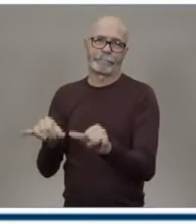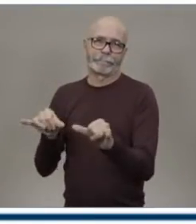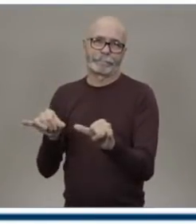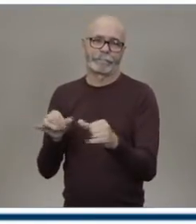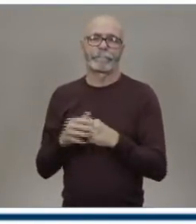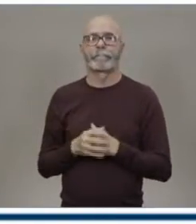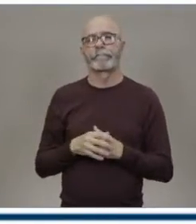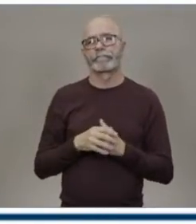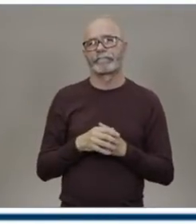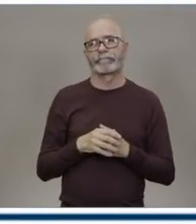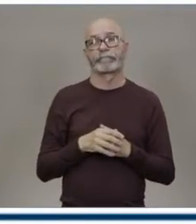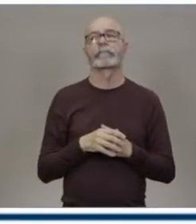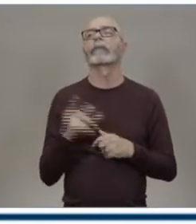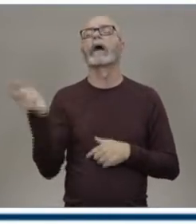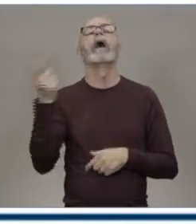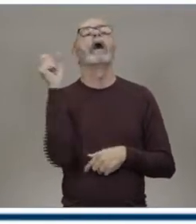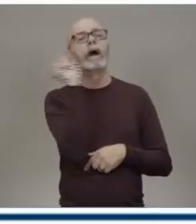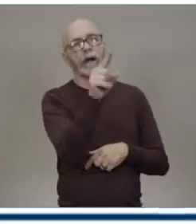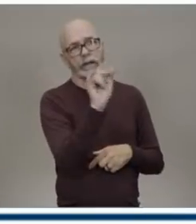Strang,